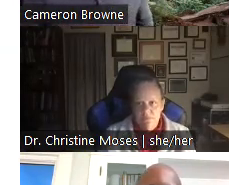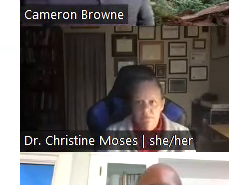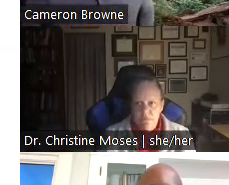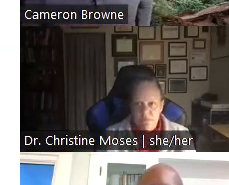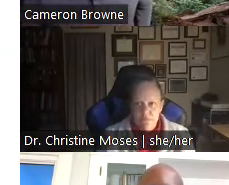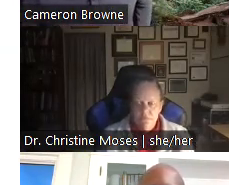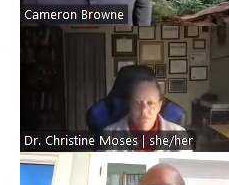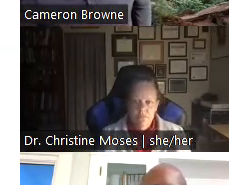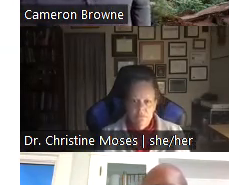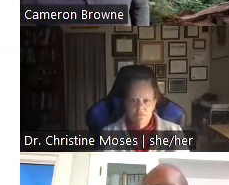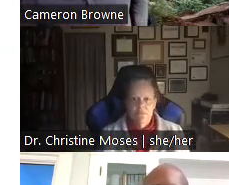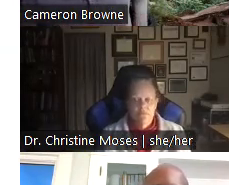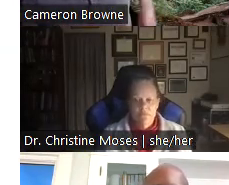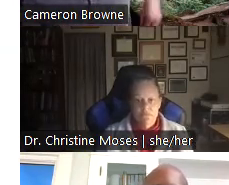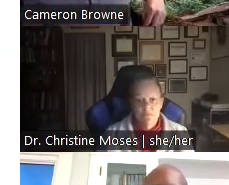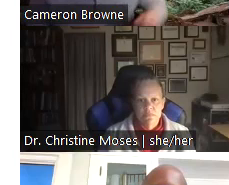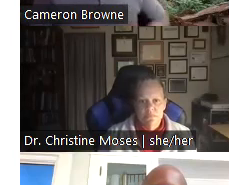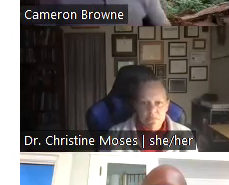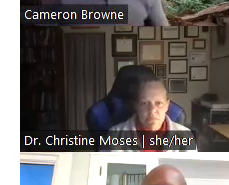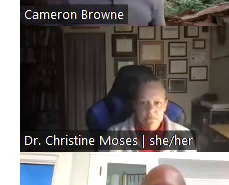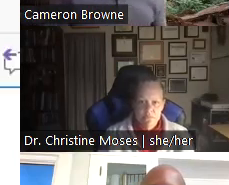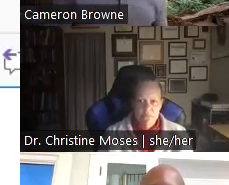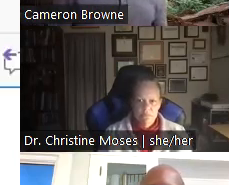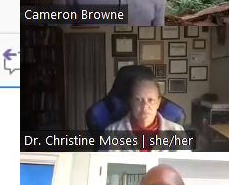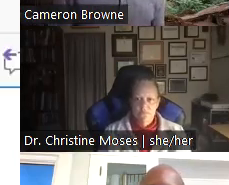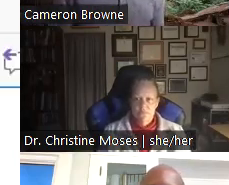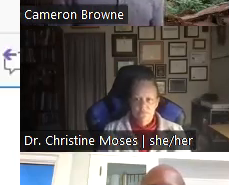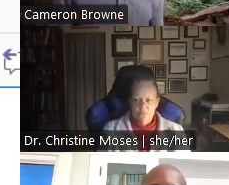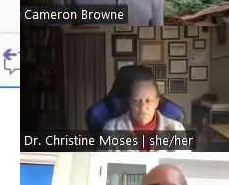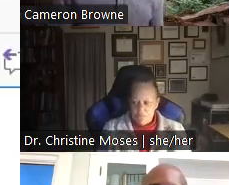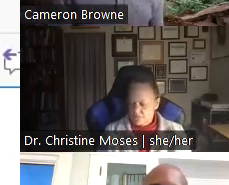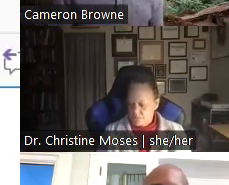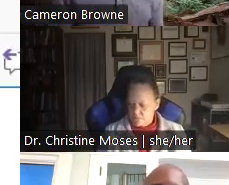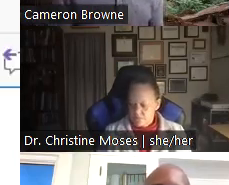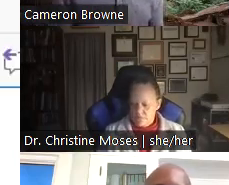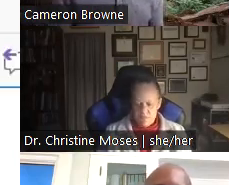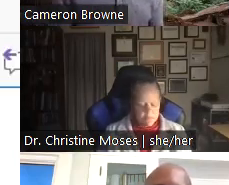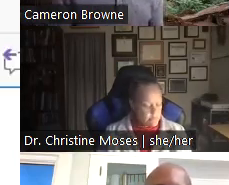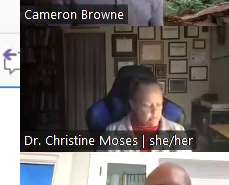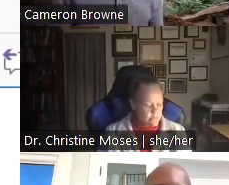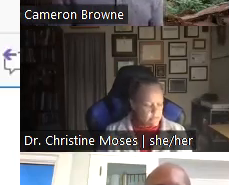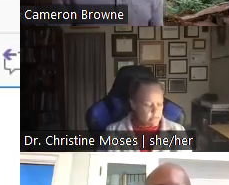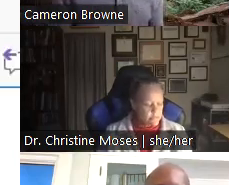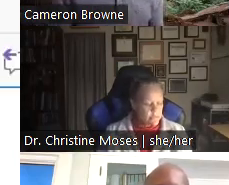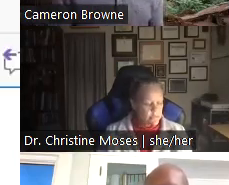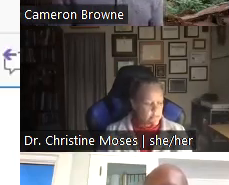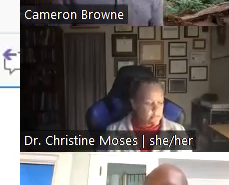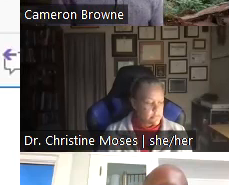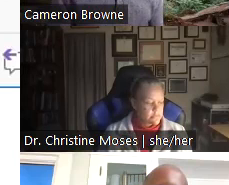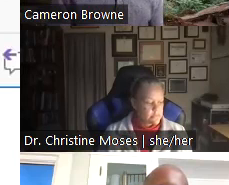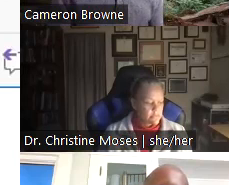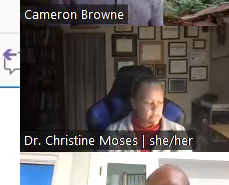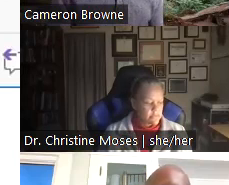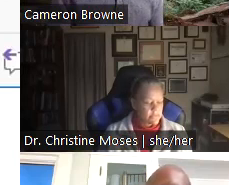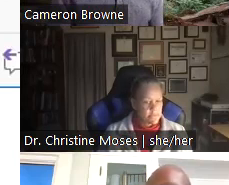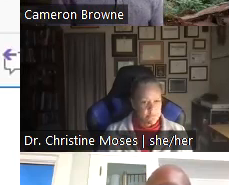through this, the full definition is not here yet, but the key distinction between the terms panel and subcommittee,